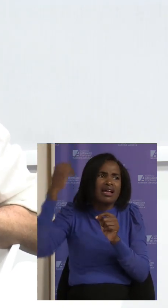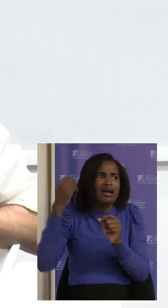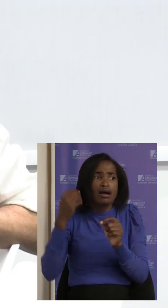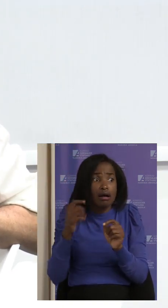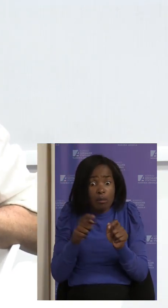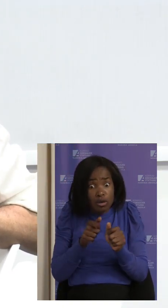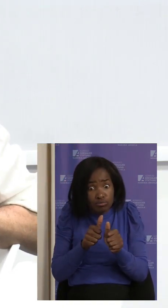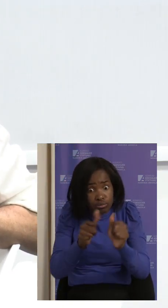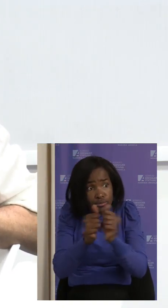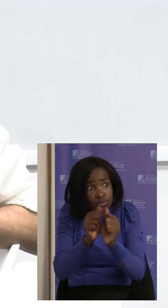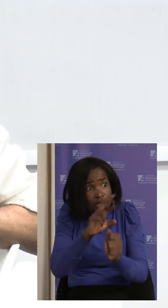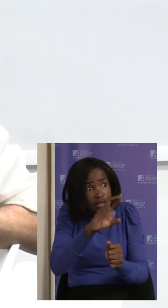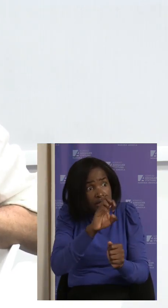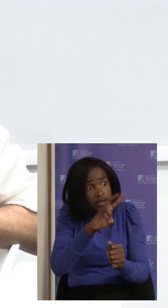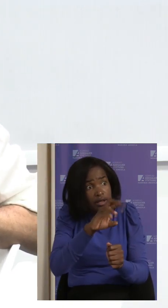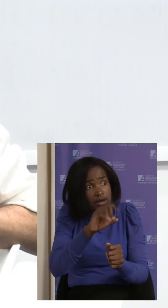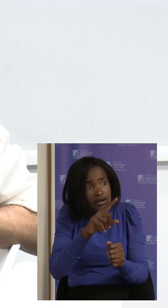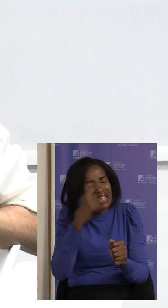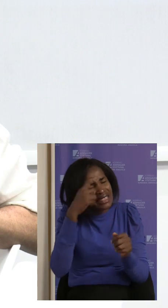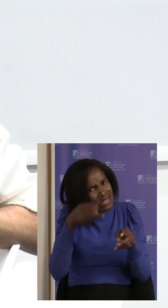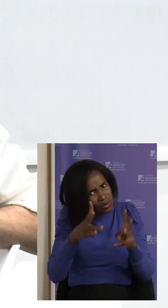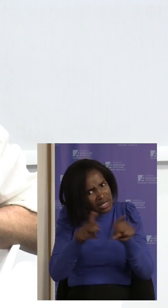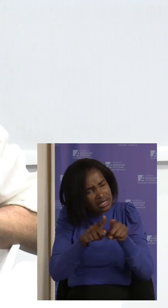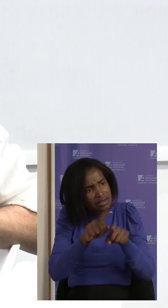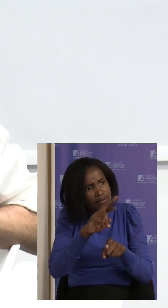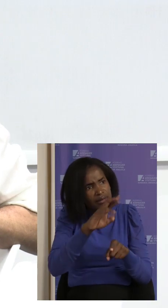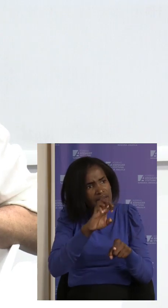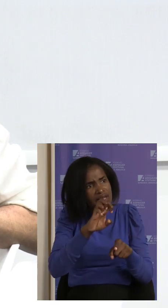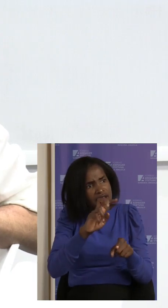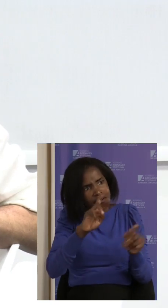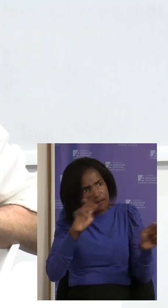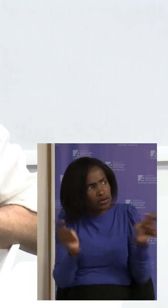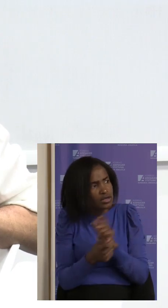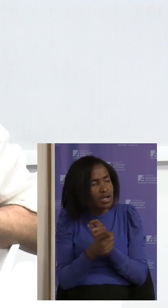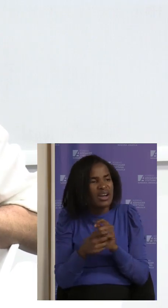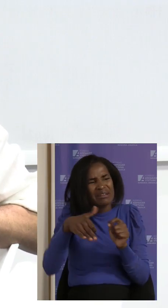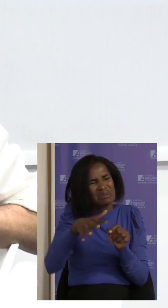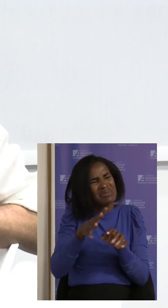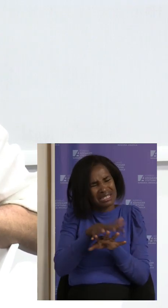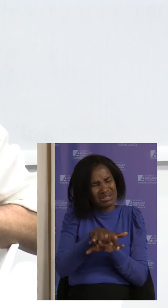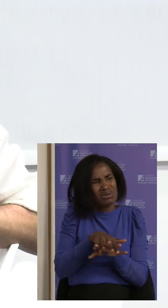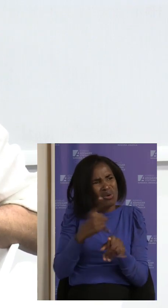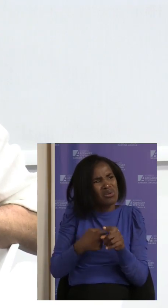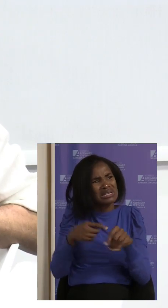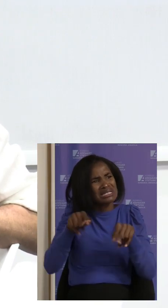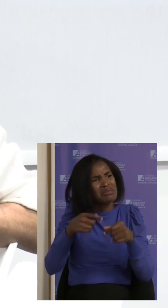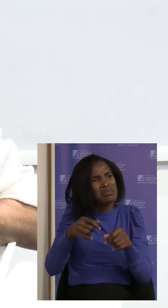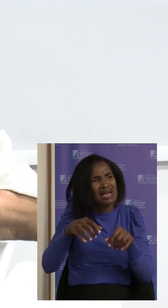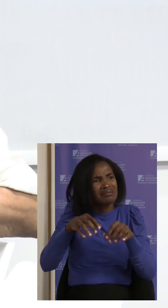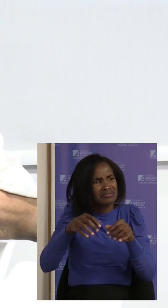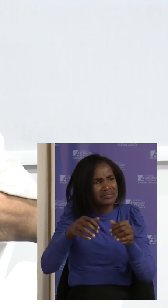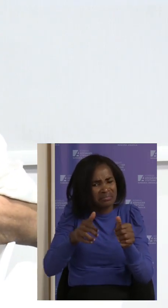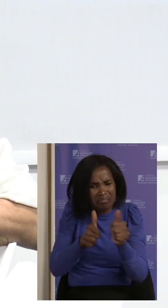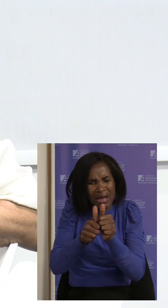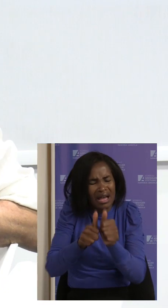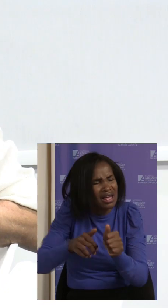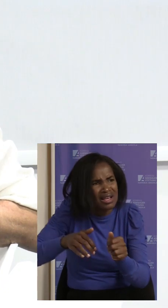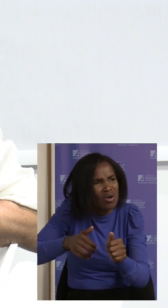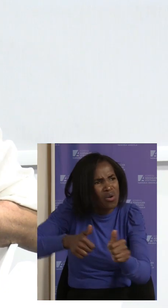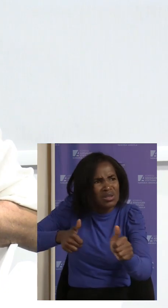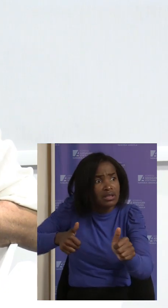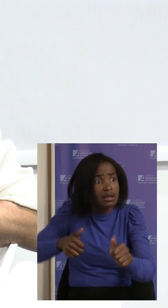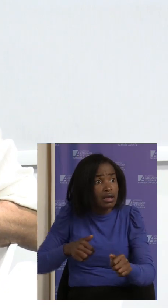not understand this. In Namibia, because our pace is slow, just look elsewhere. It is happening. I mean, even electric cars,